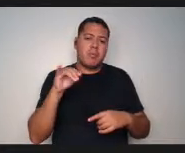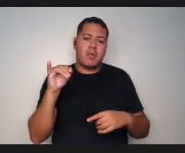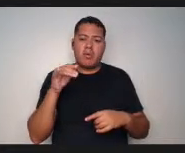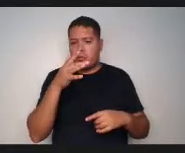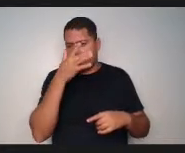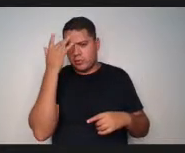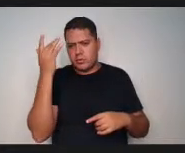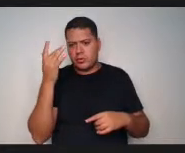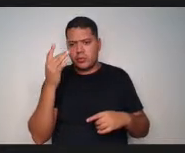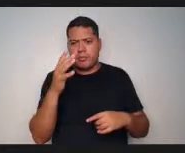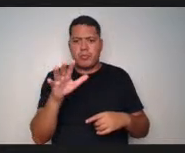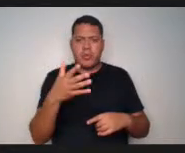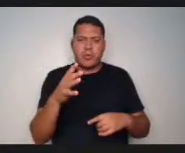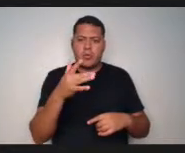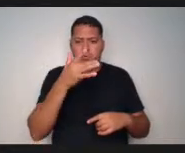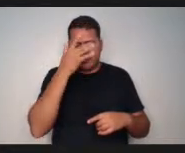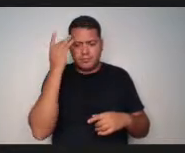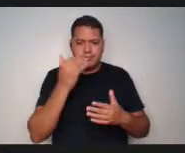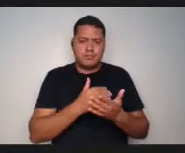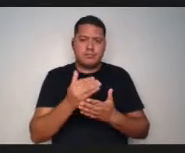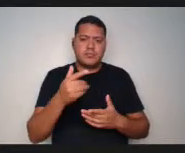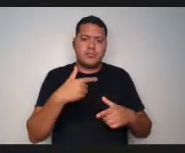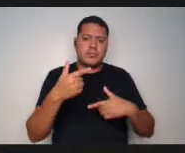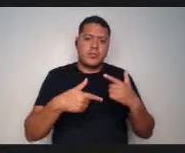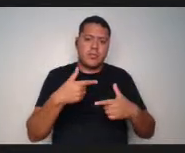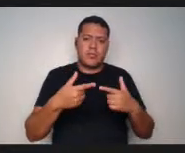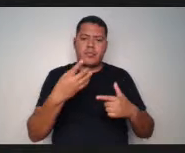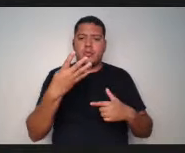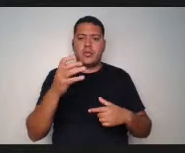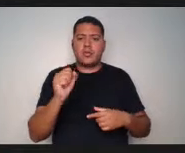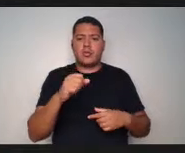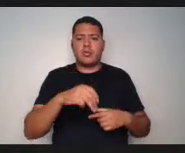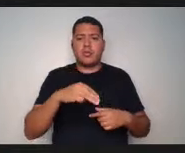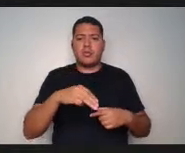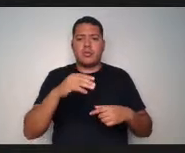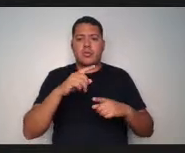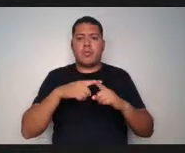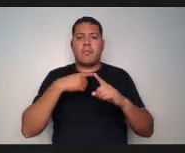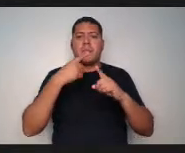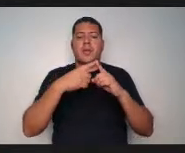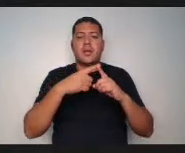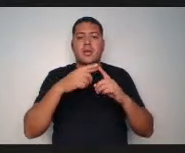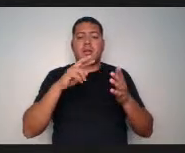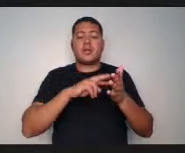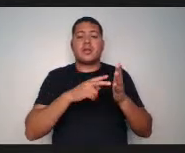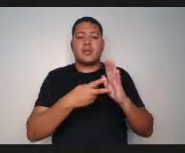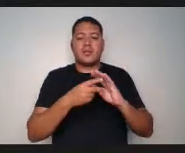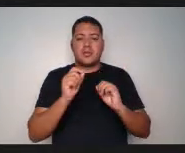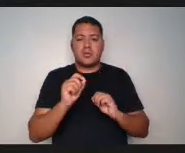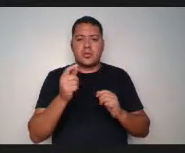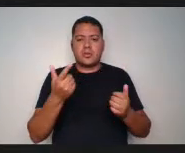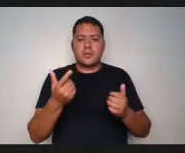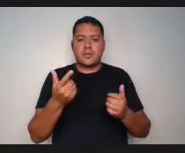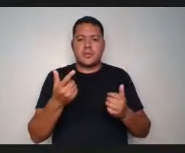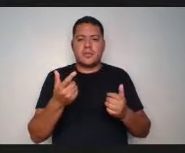that productivity increased in many of these home workers' offices and in those that